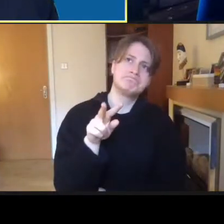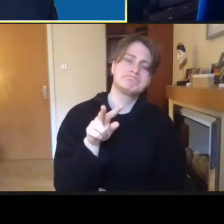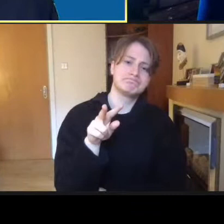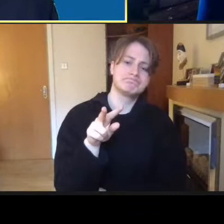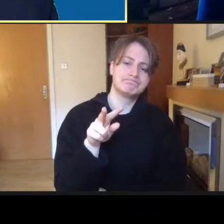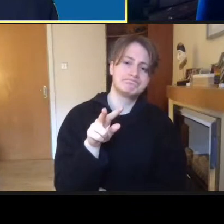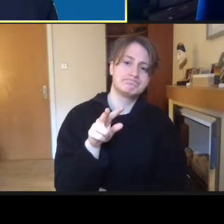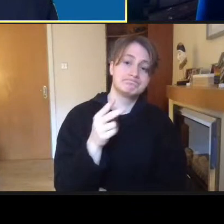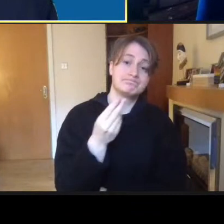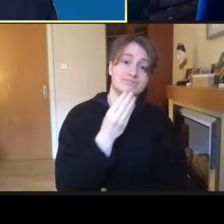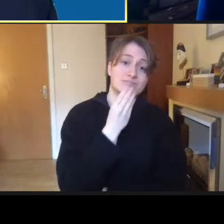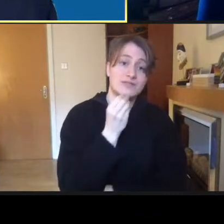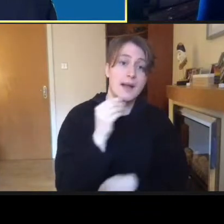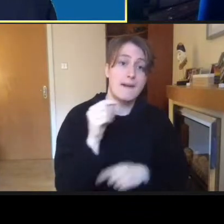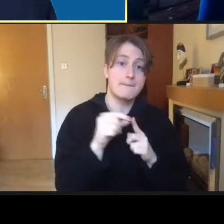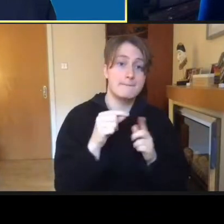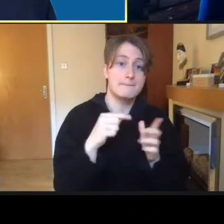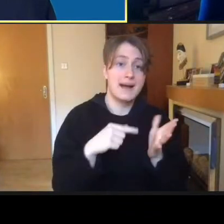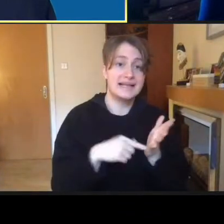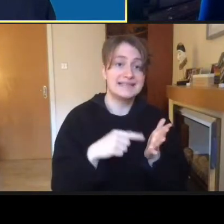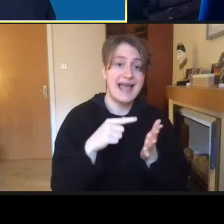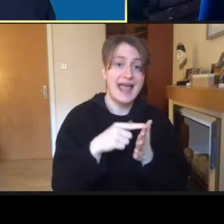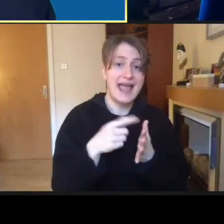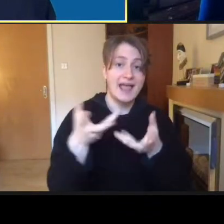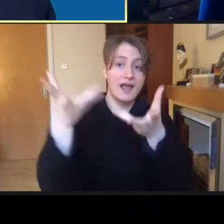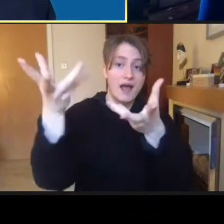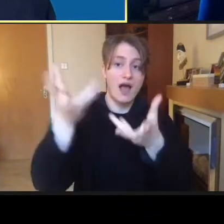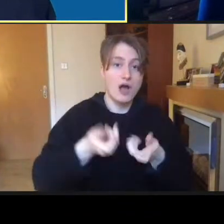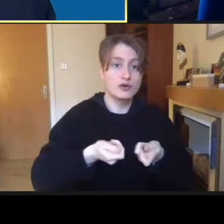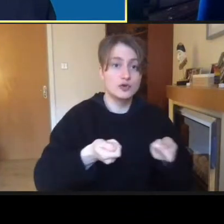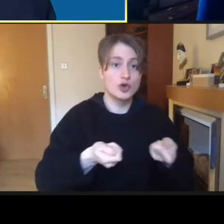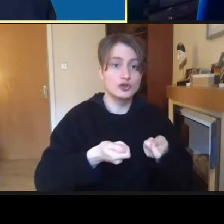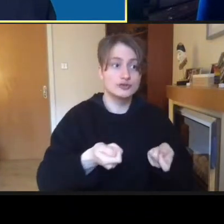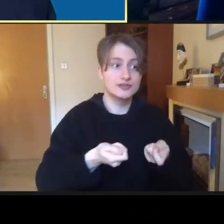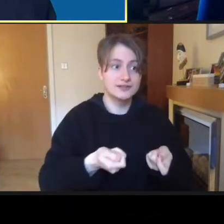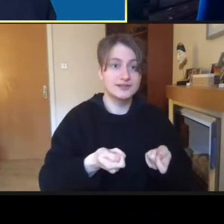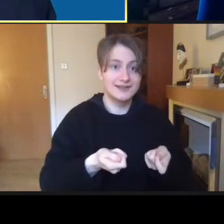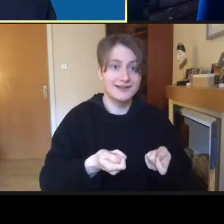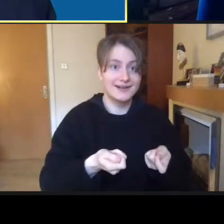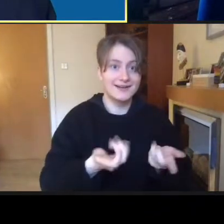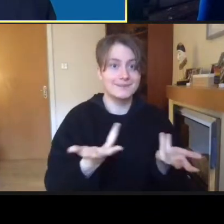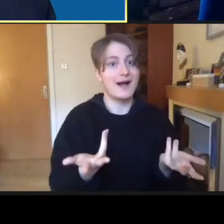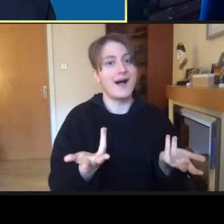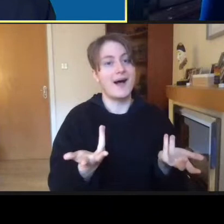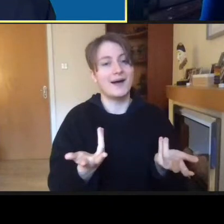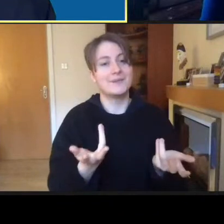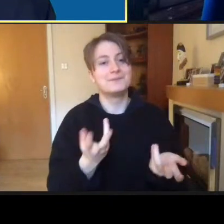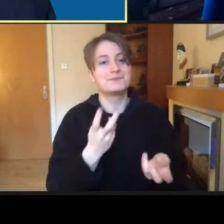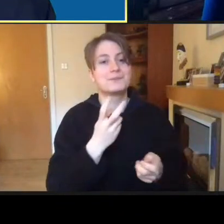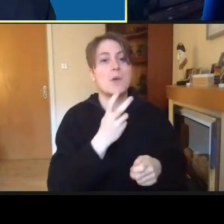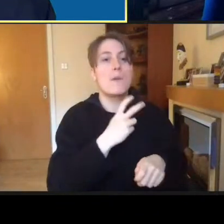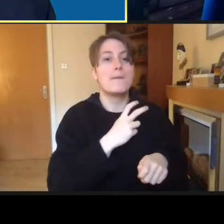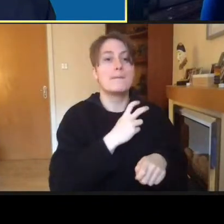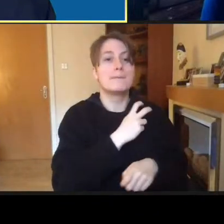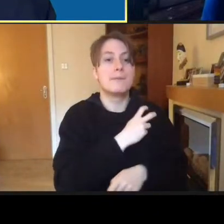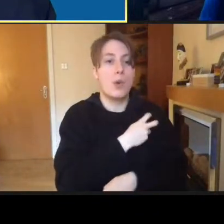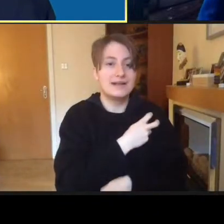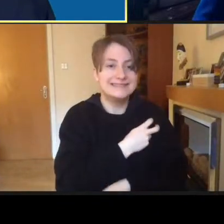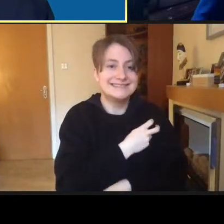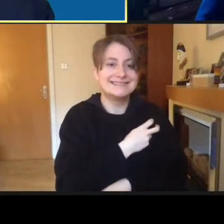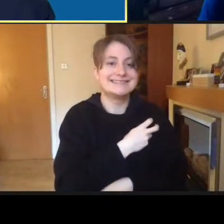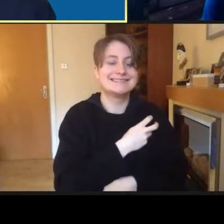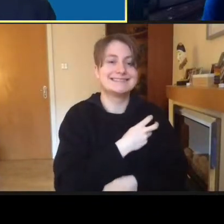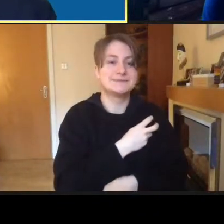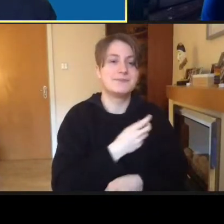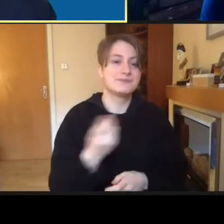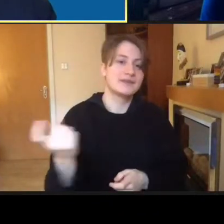nice pate out of it, which seems evidently sensible. But the police came round and had a discussion,